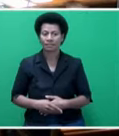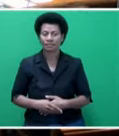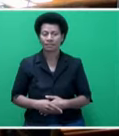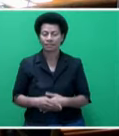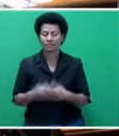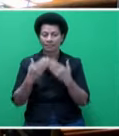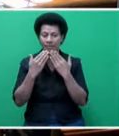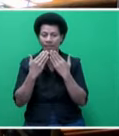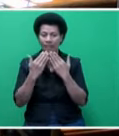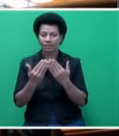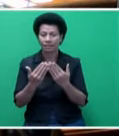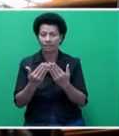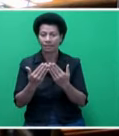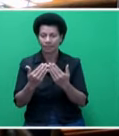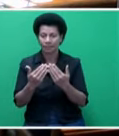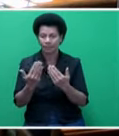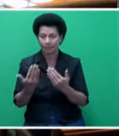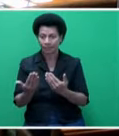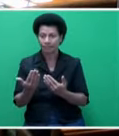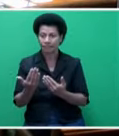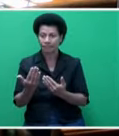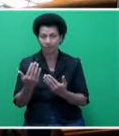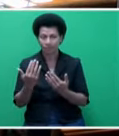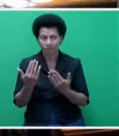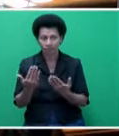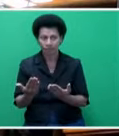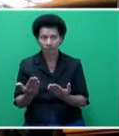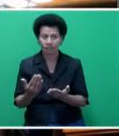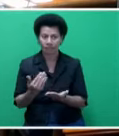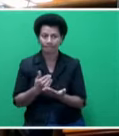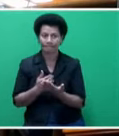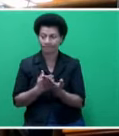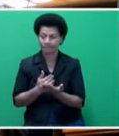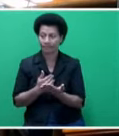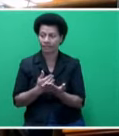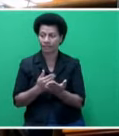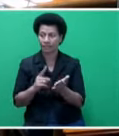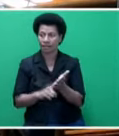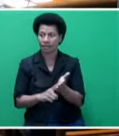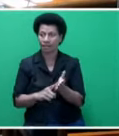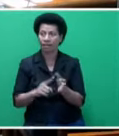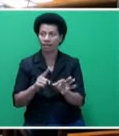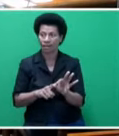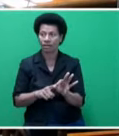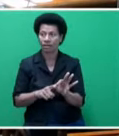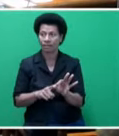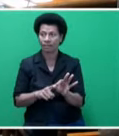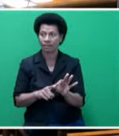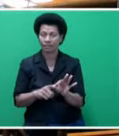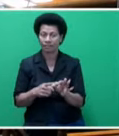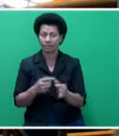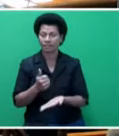Thank you. Honourable Boka, you have the floor. Thank you, Honourable Speaker. I support